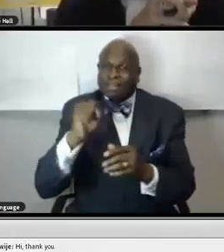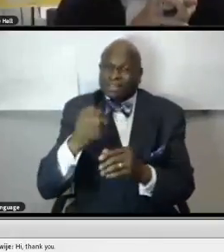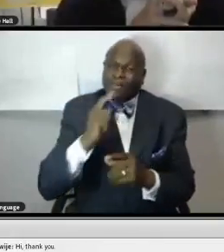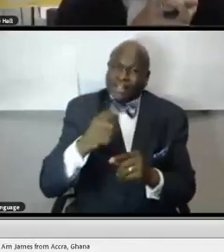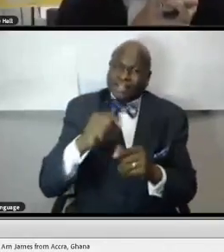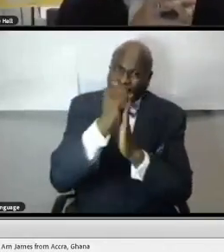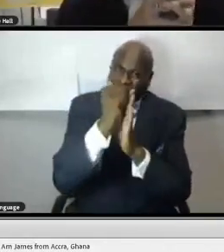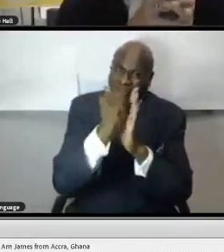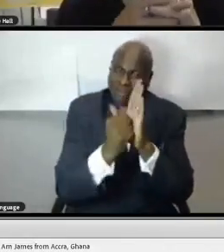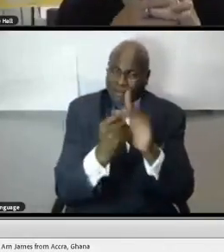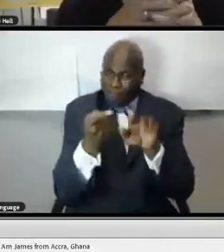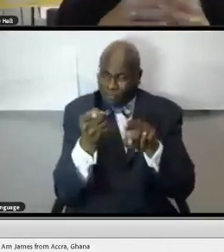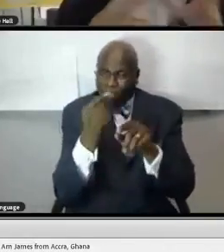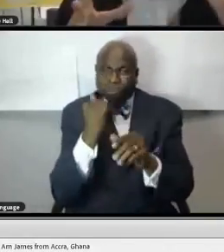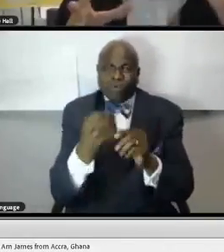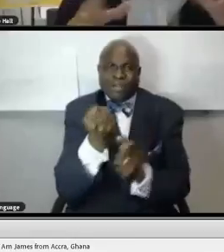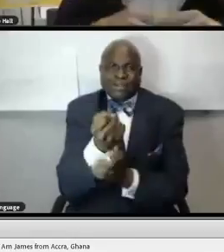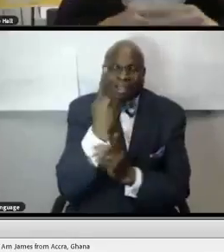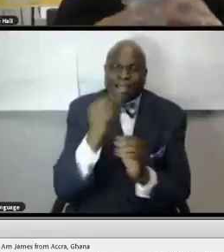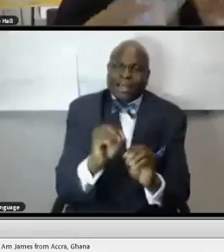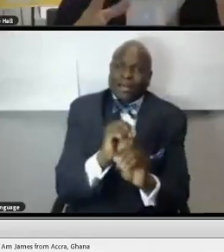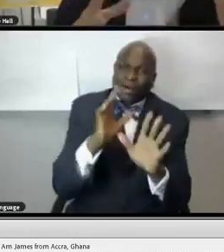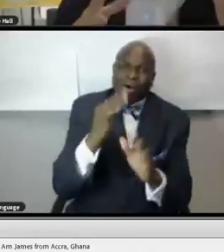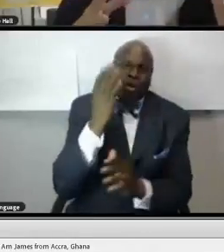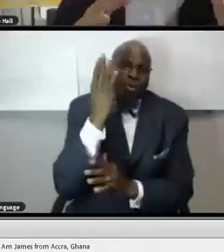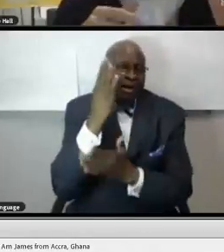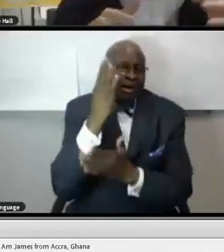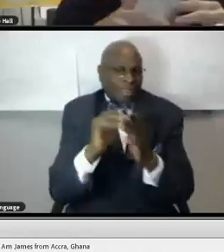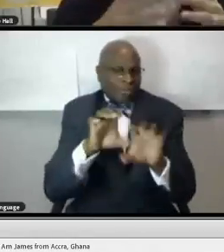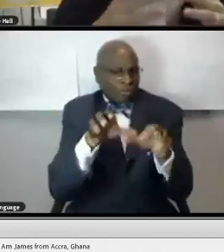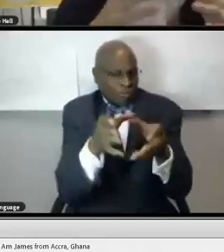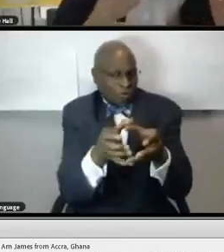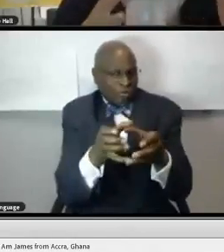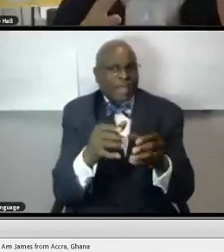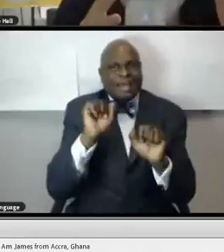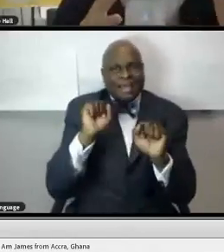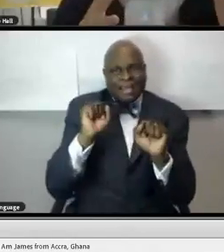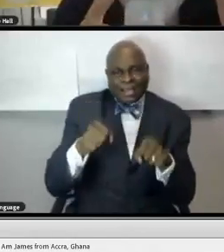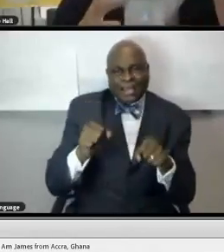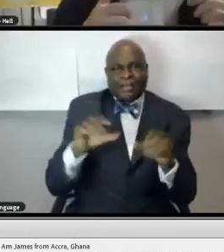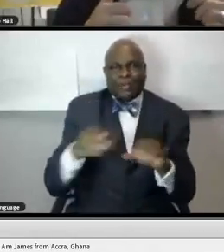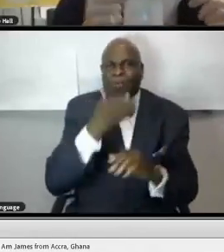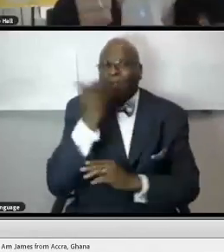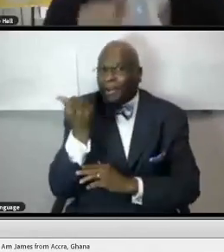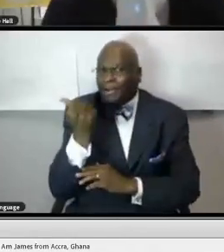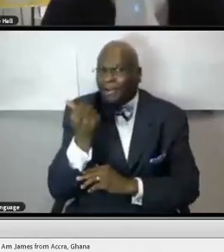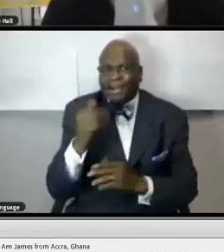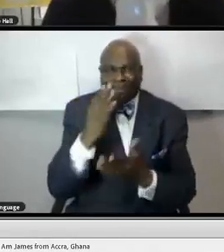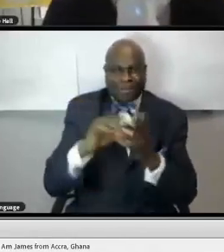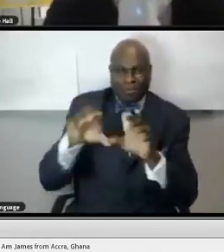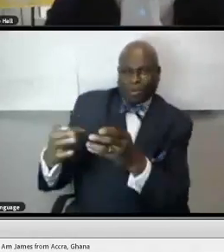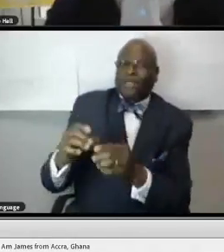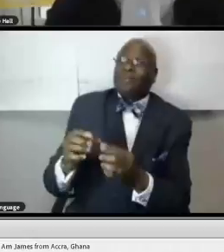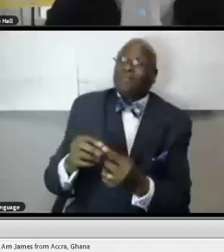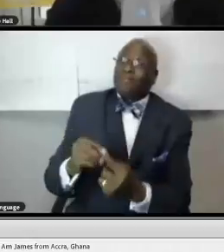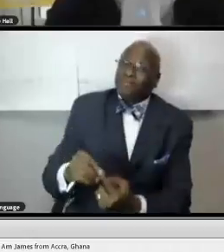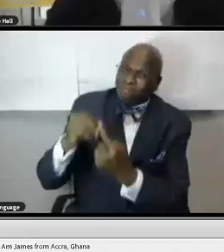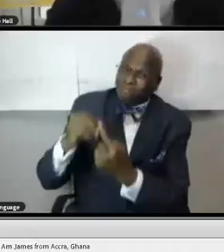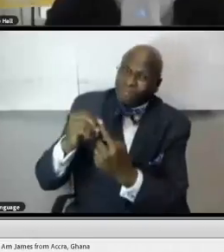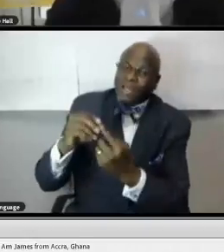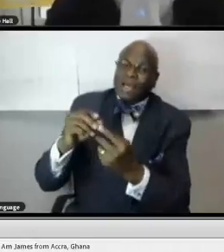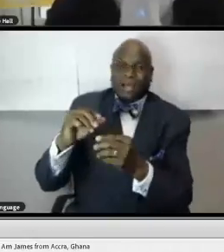agenda here to coming to understand also why certain groups can do better and certain groups are particularly